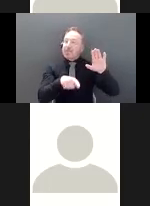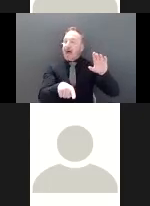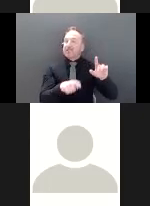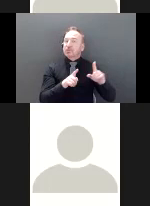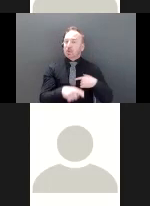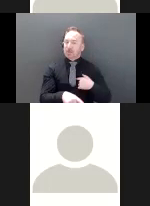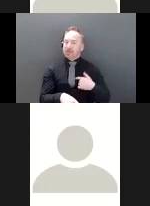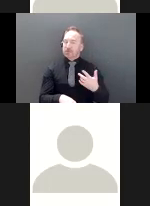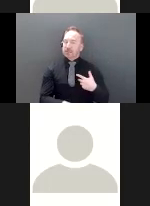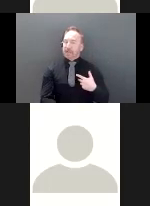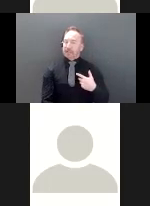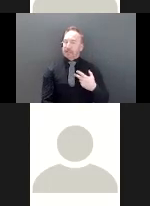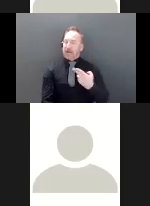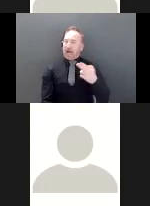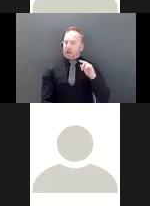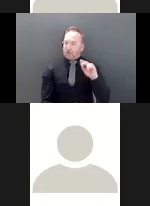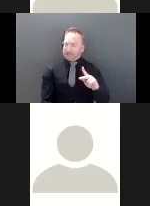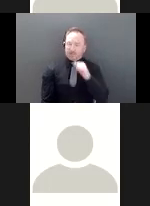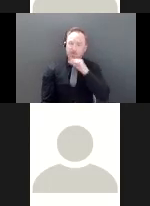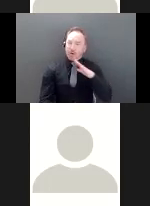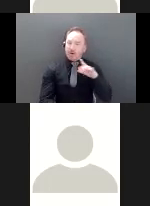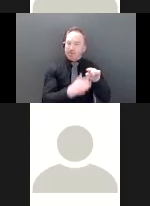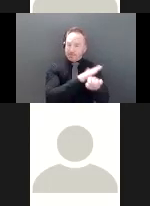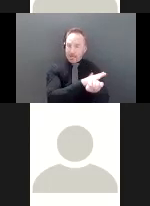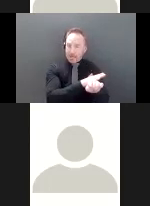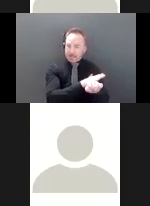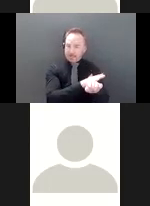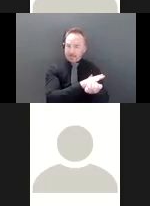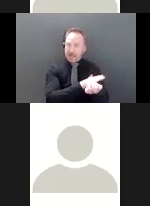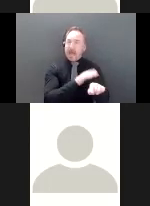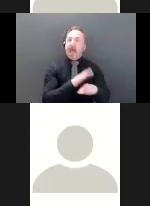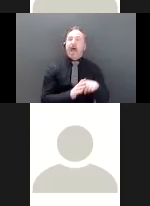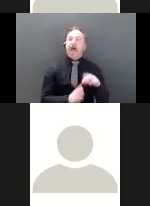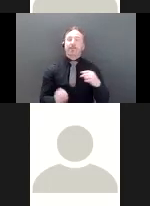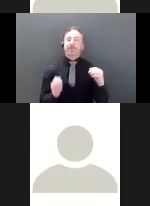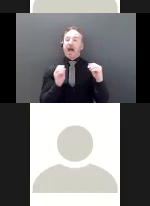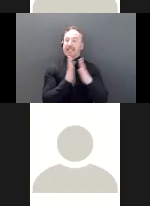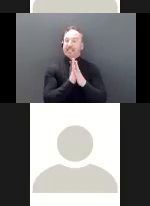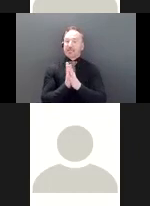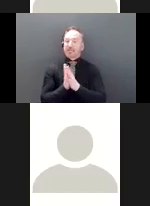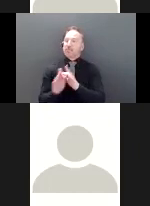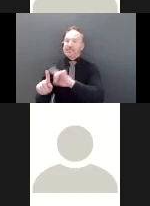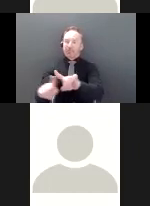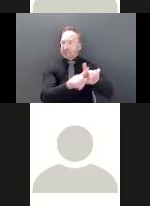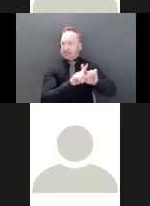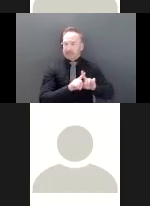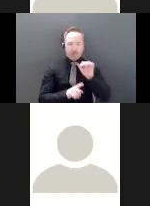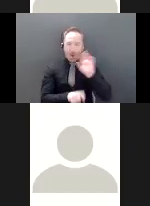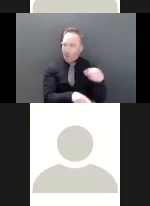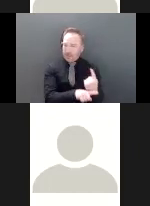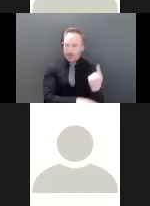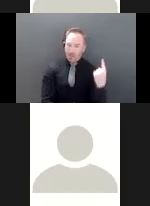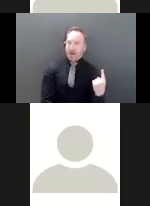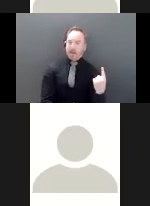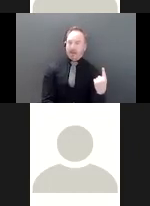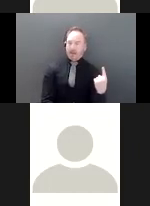for femicide and are continuing to experience violence from multiple sources. So when we look at that a little bit